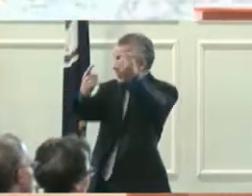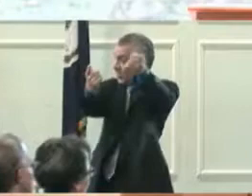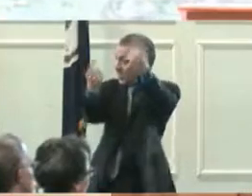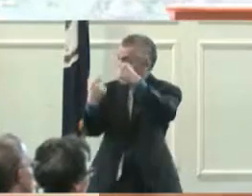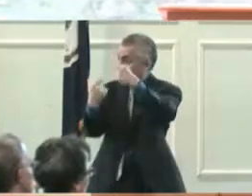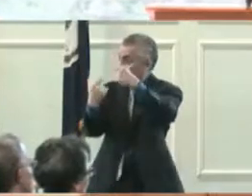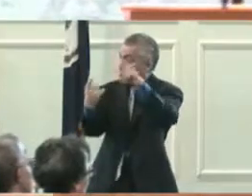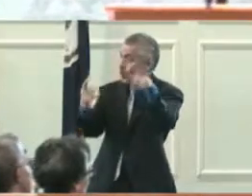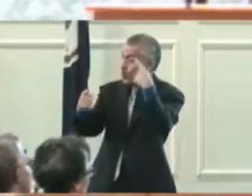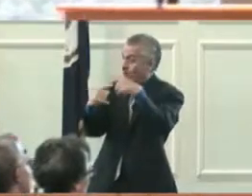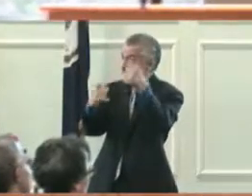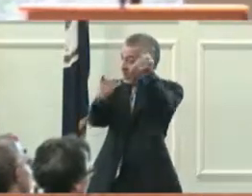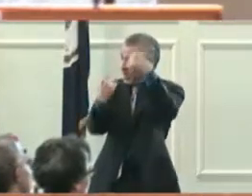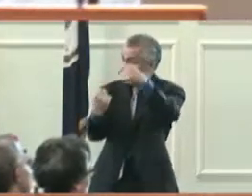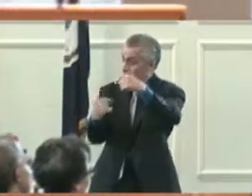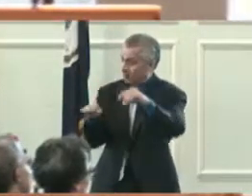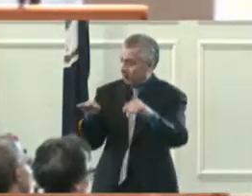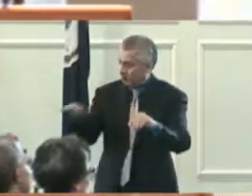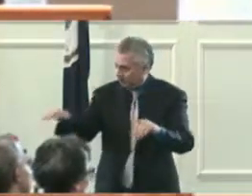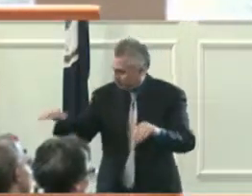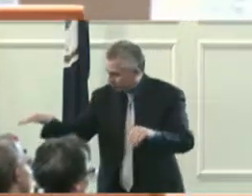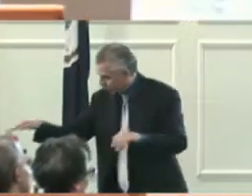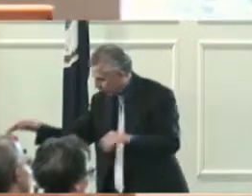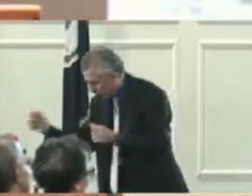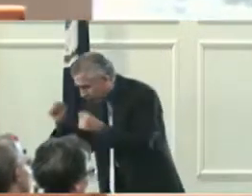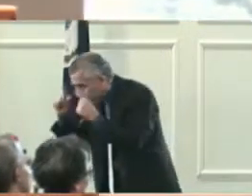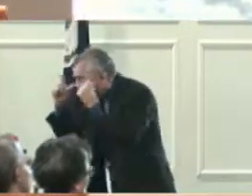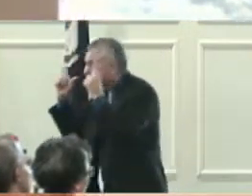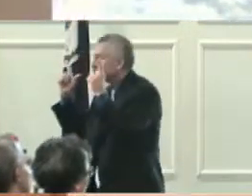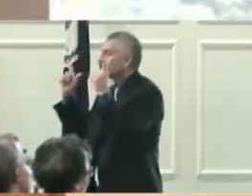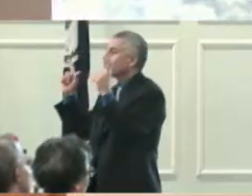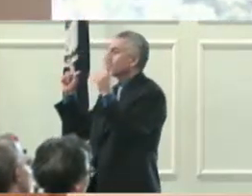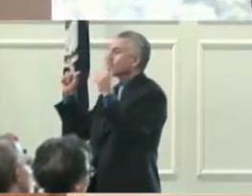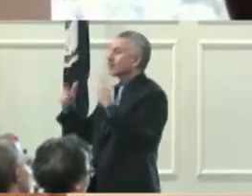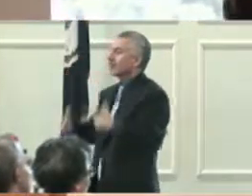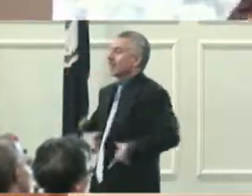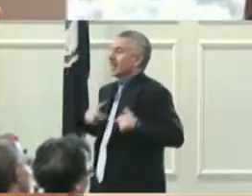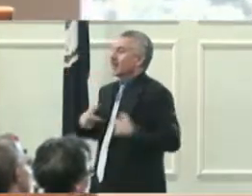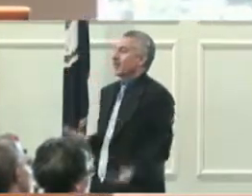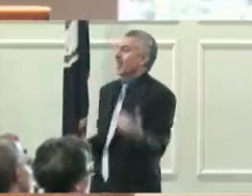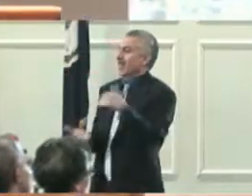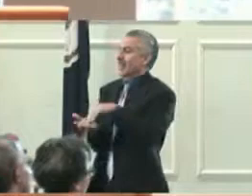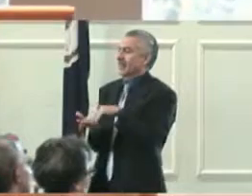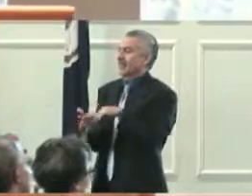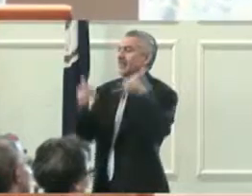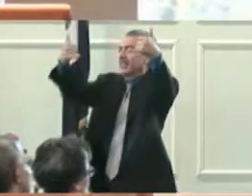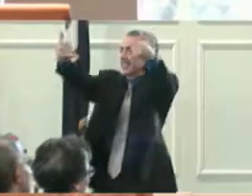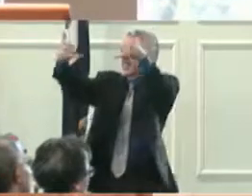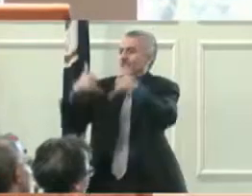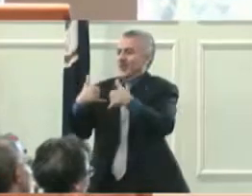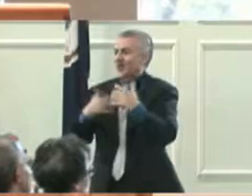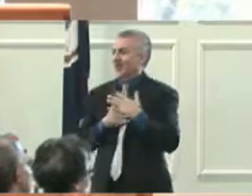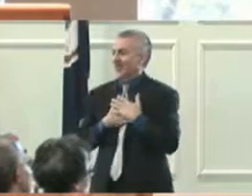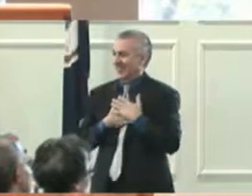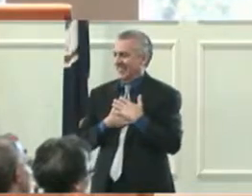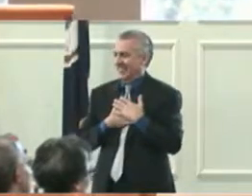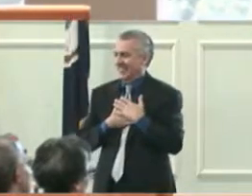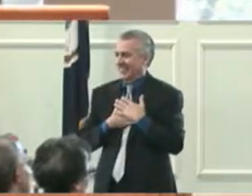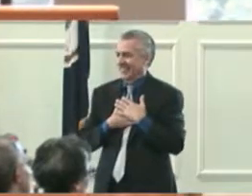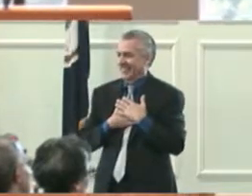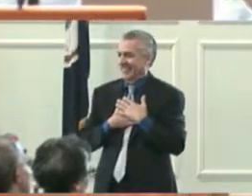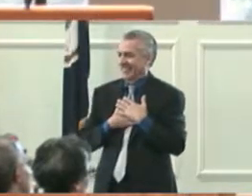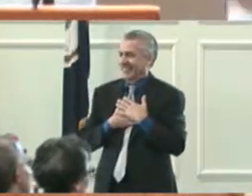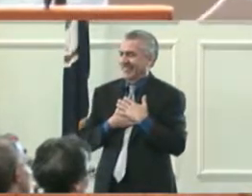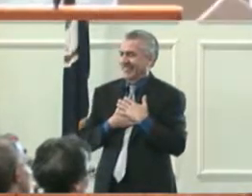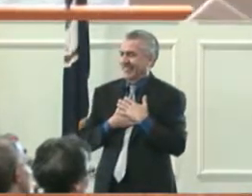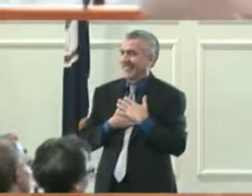he does, you will arise to your what? Inheritance. God has an inheritance for us. Amen? He wants us to understand that